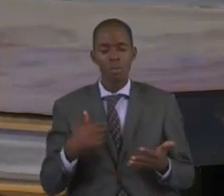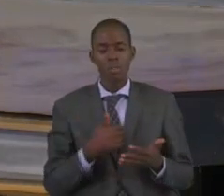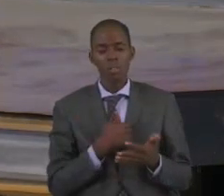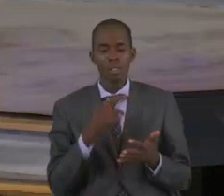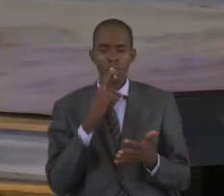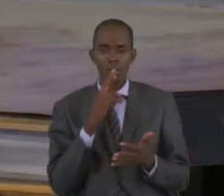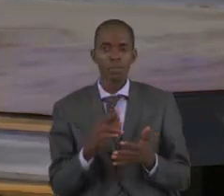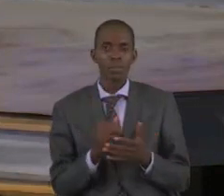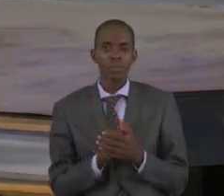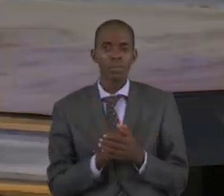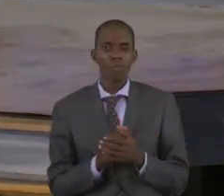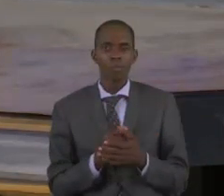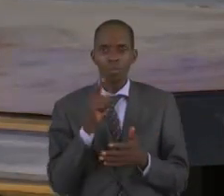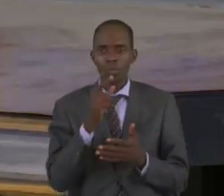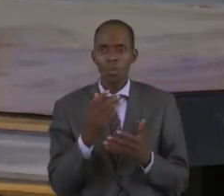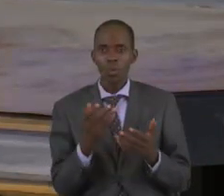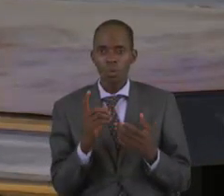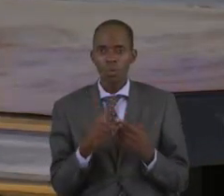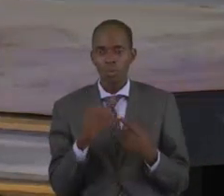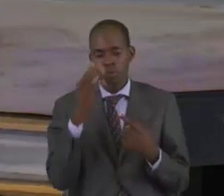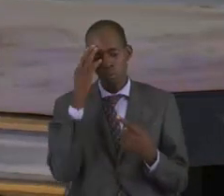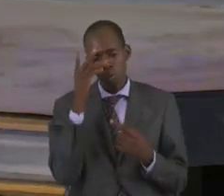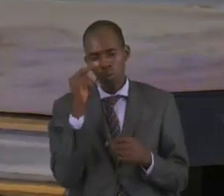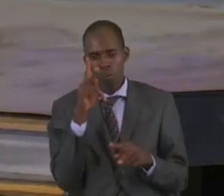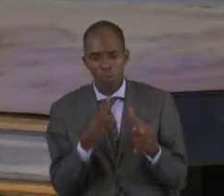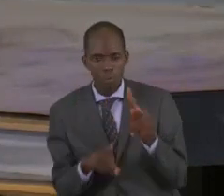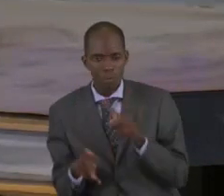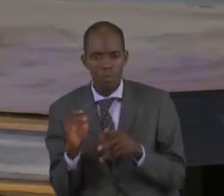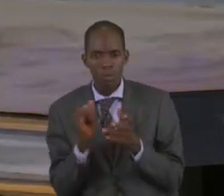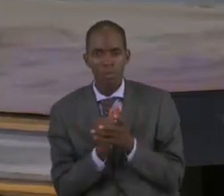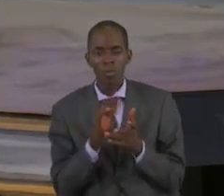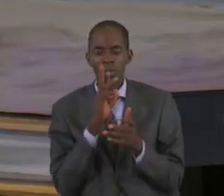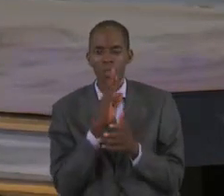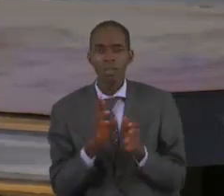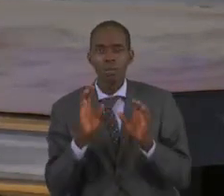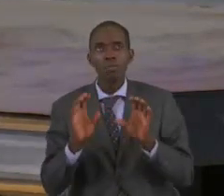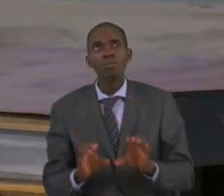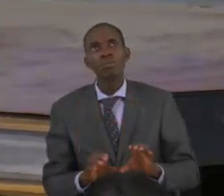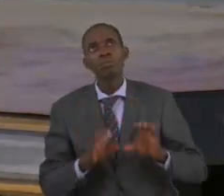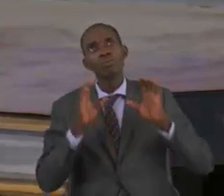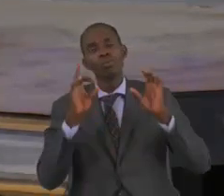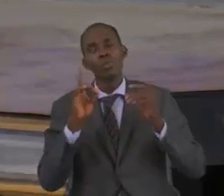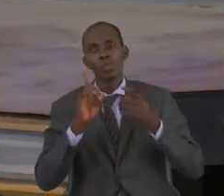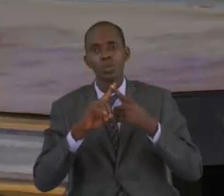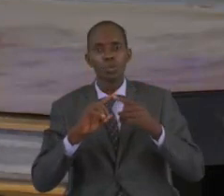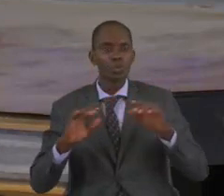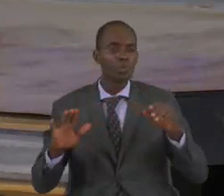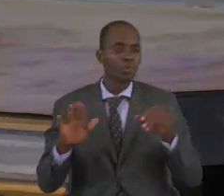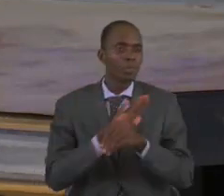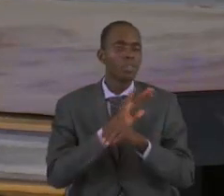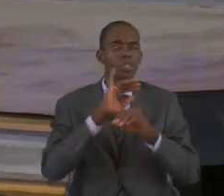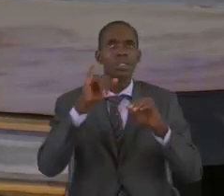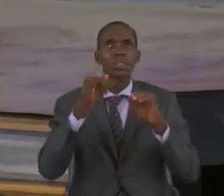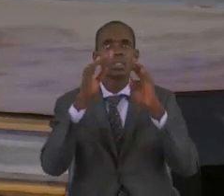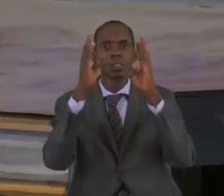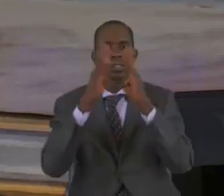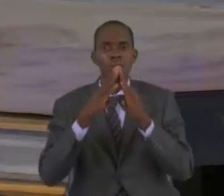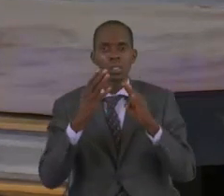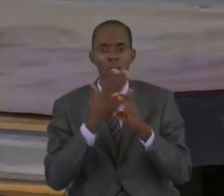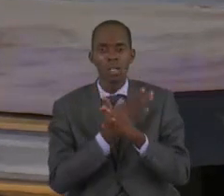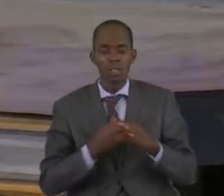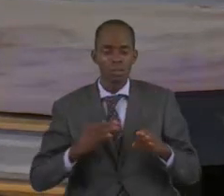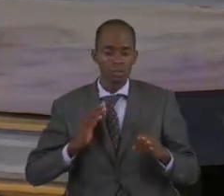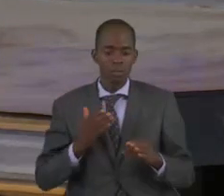we are. You want to know the people that are committed to filling Jerusalem and filling our